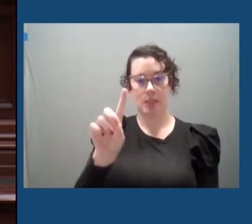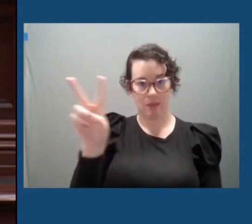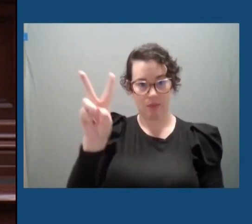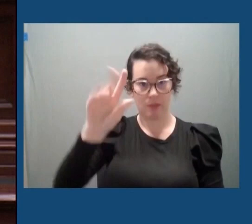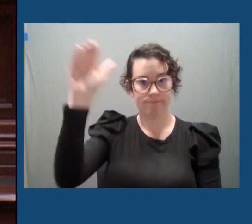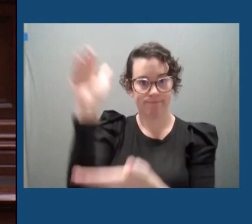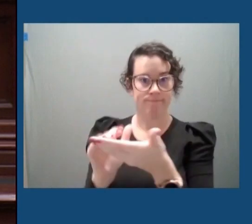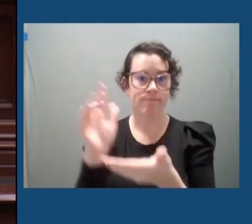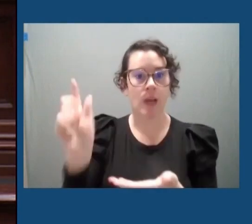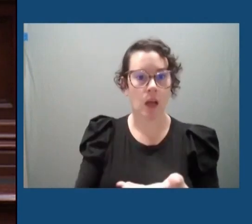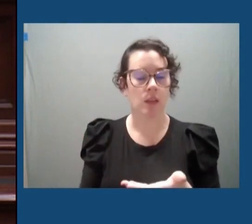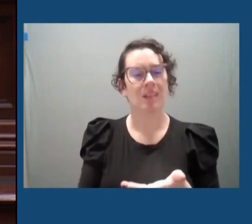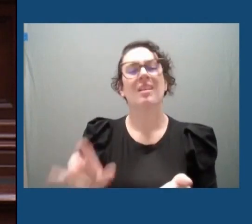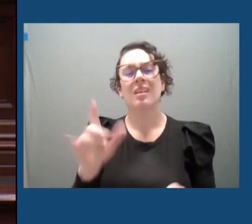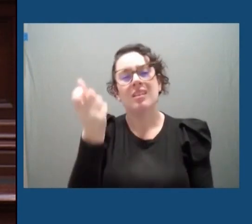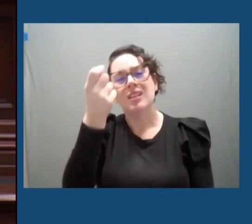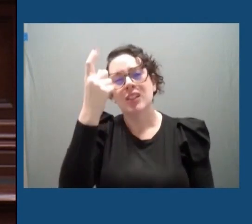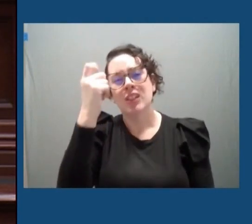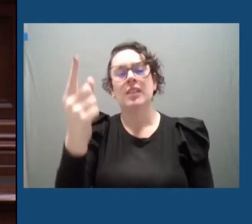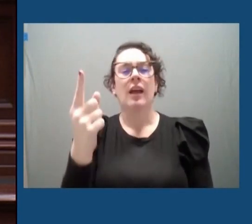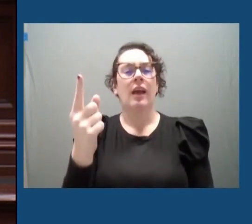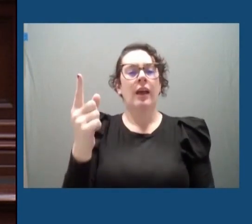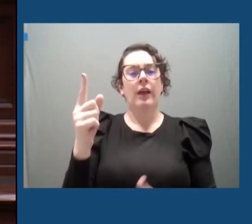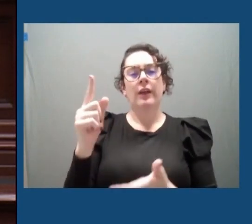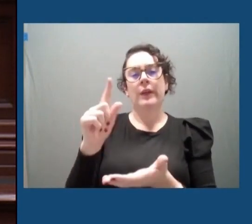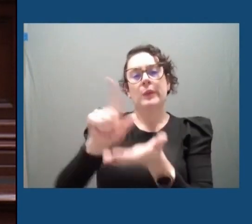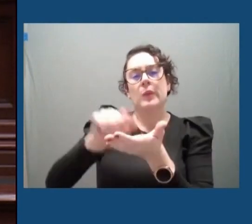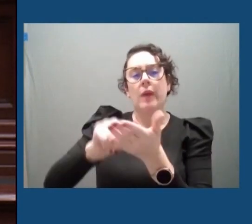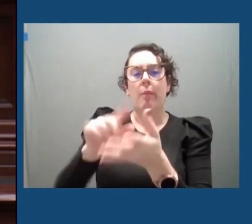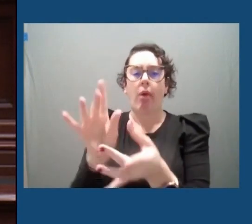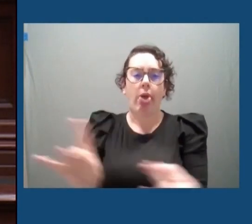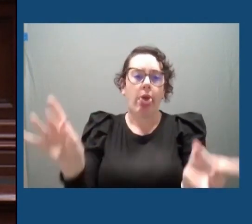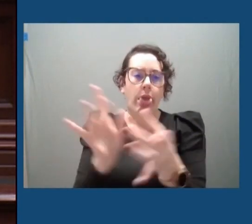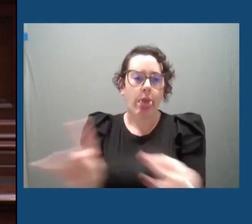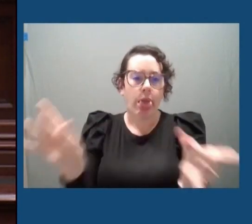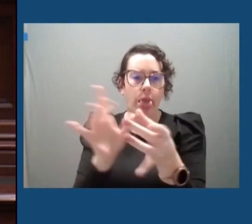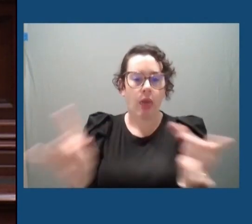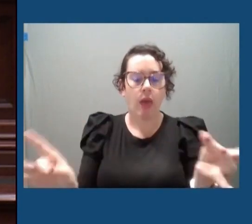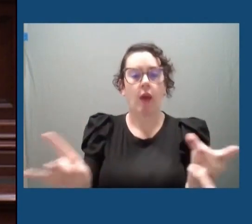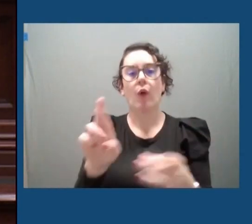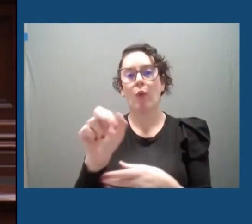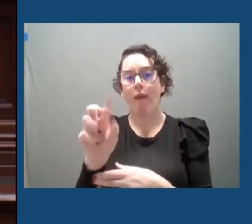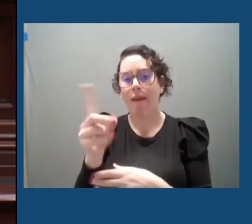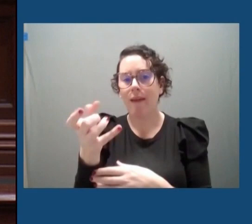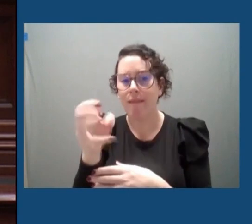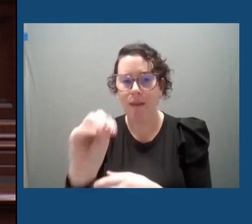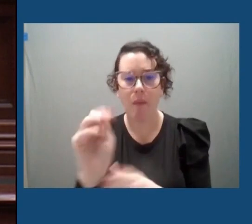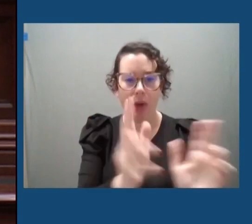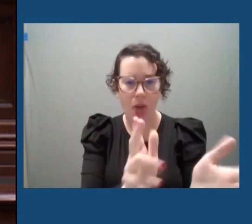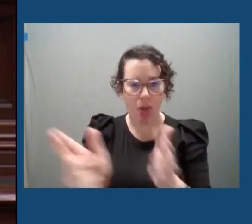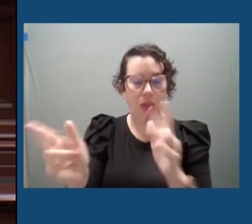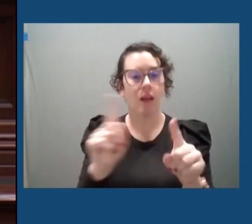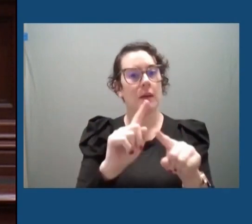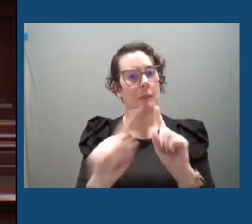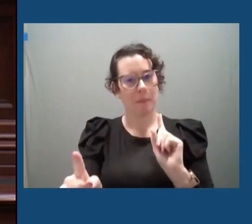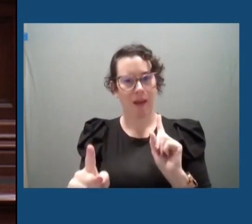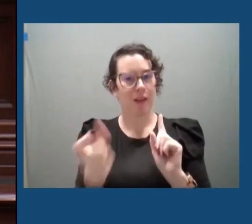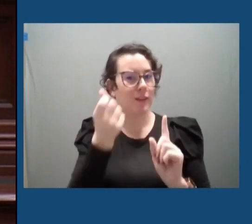the random attacks get all the press coverage, but New Yorkers are much more likely to be hurt by someone they